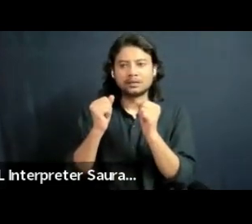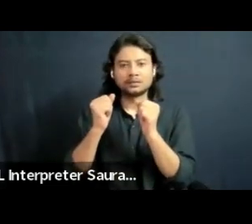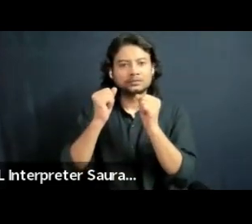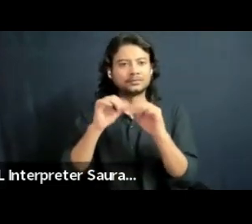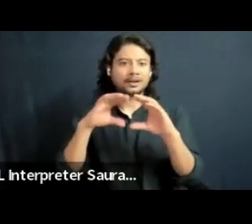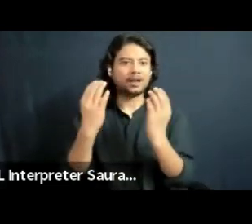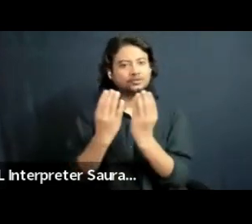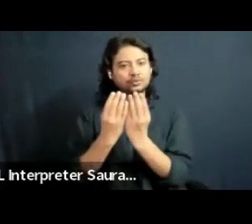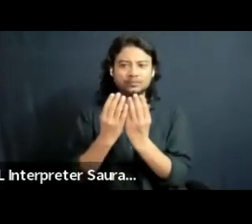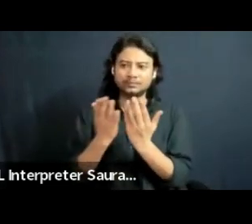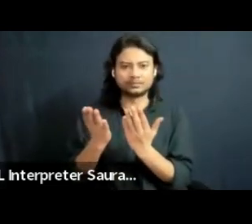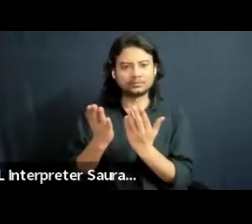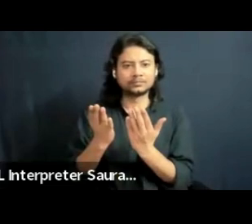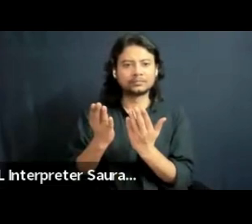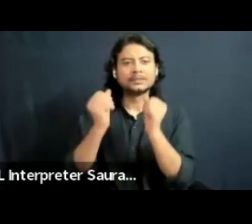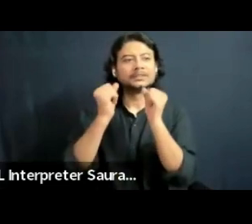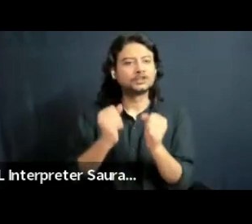but she can't participate in that.